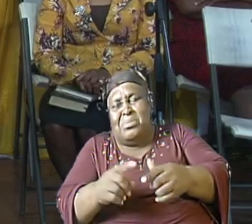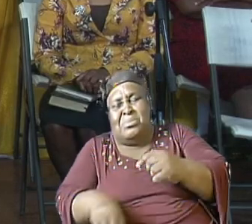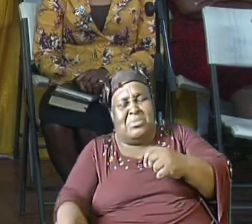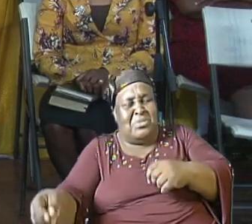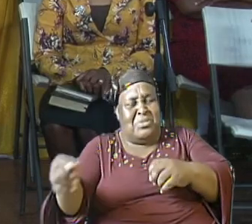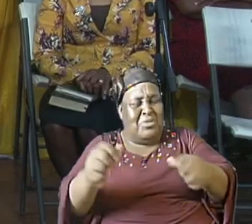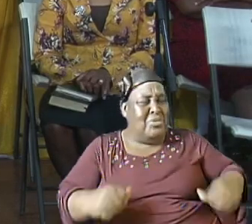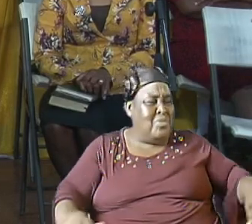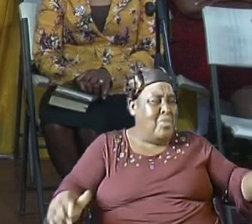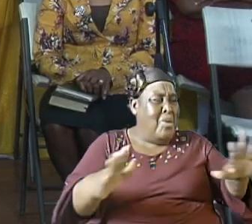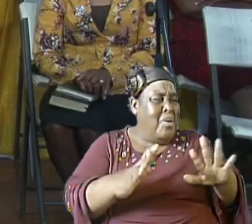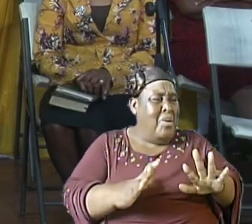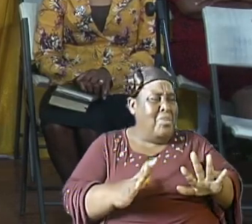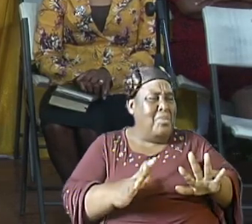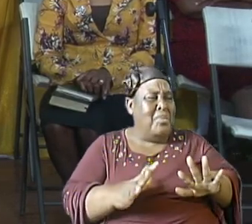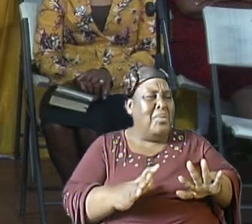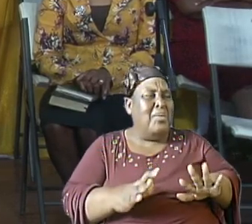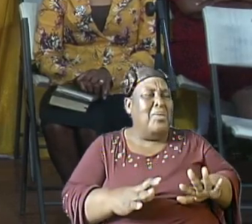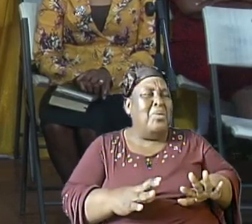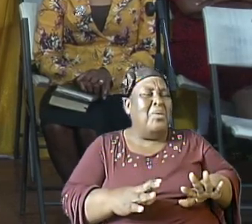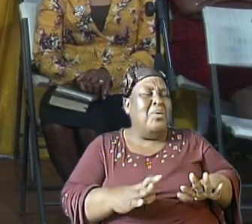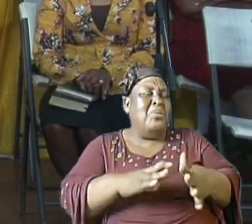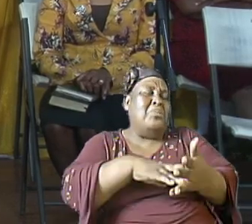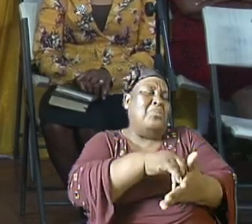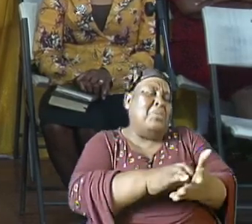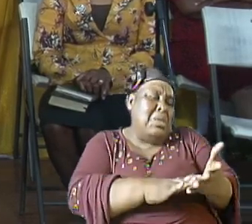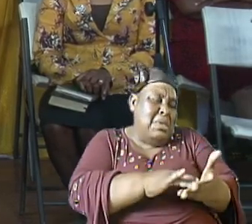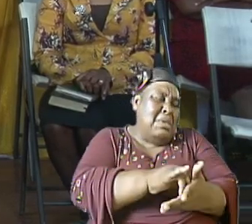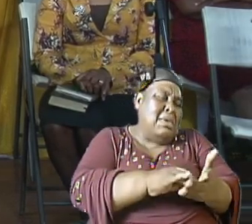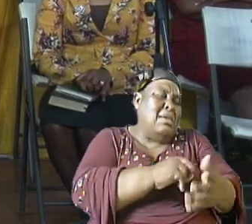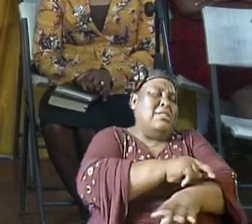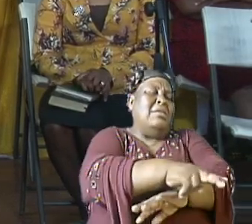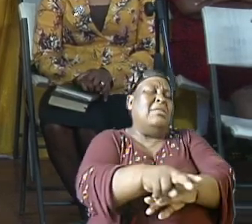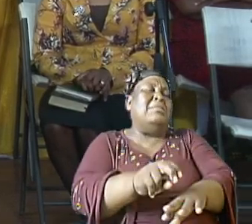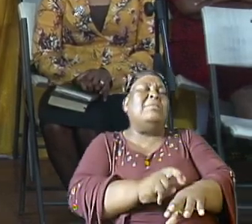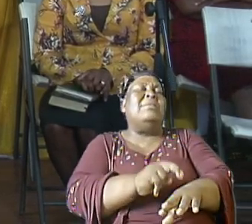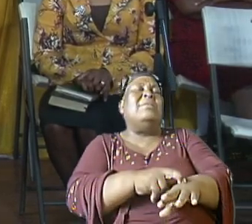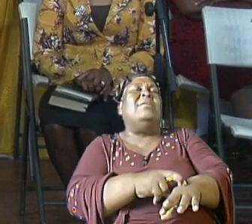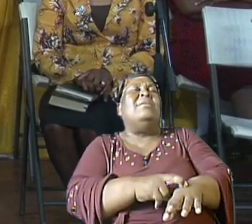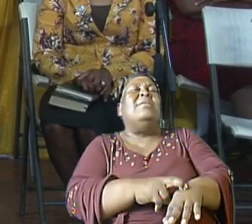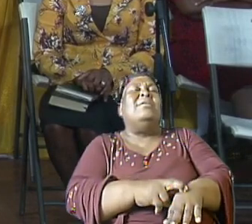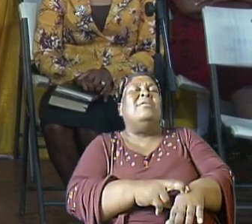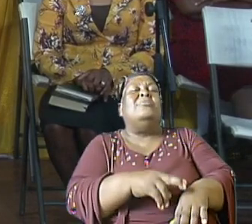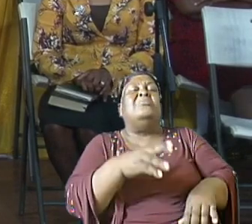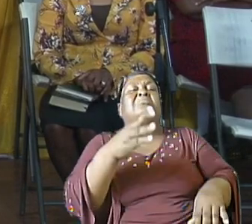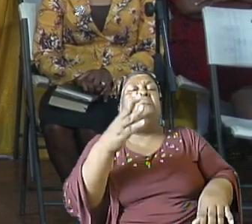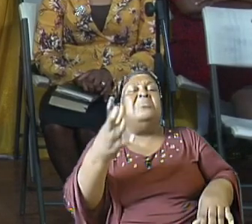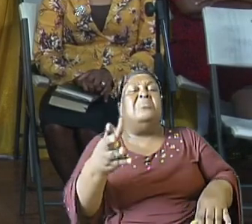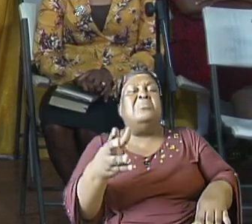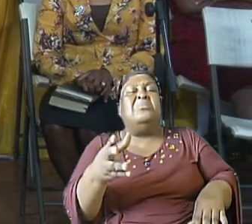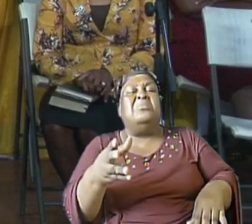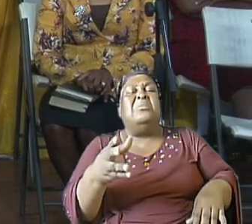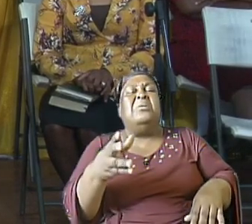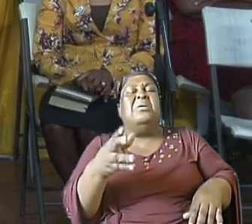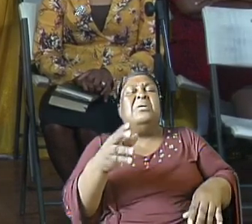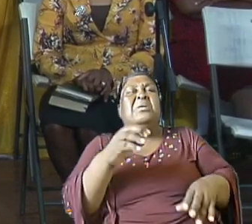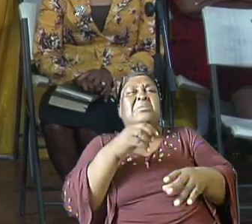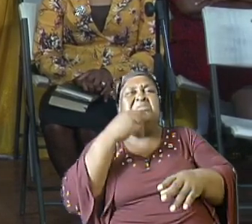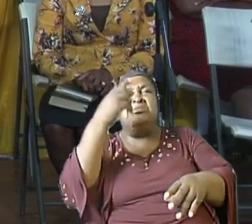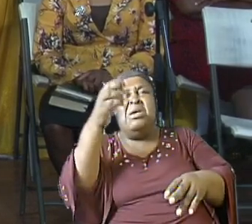the ground, which didst weaken the nations? For thou hast said in thine